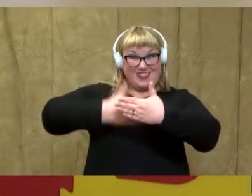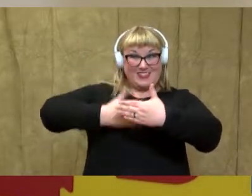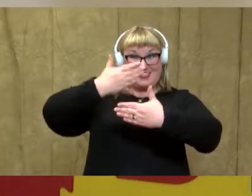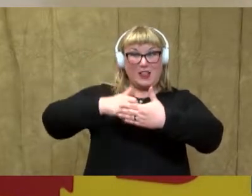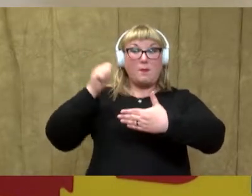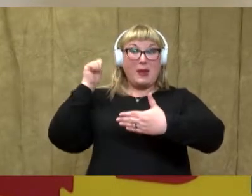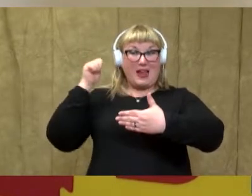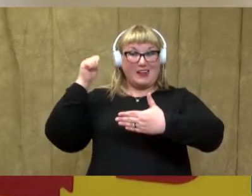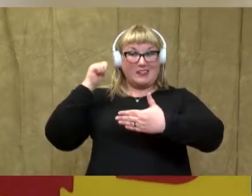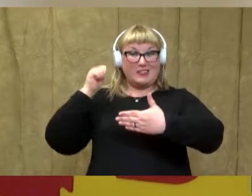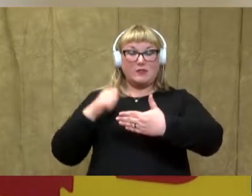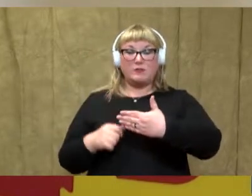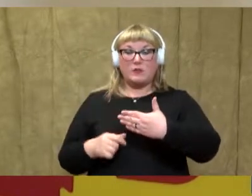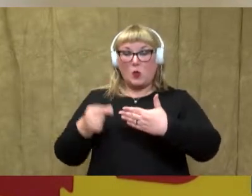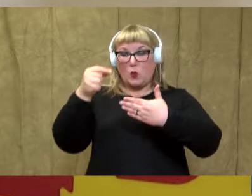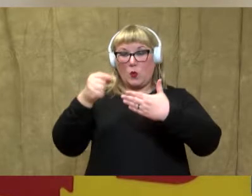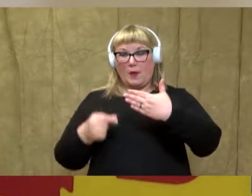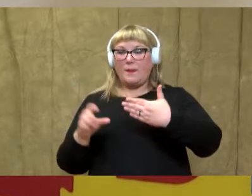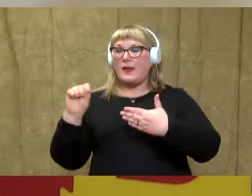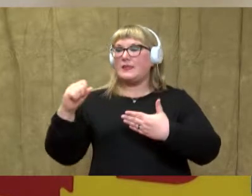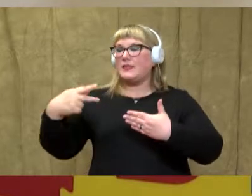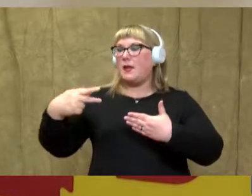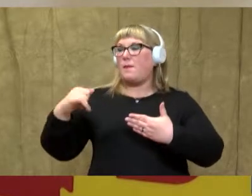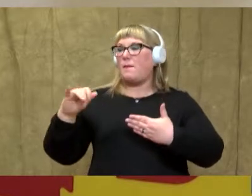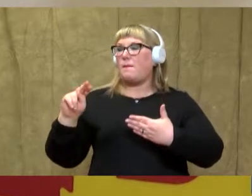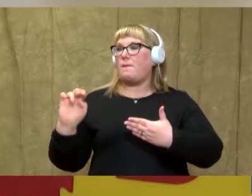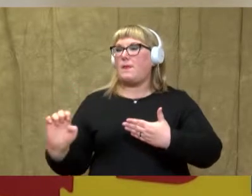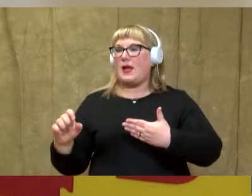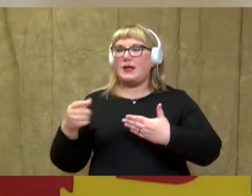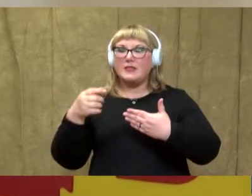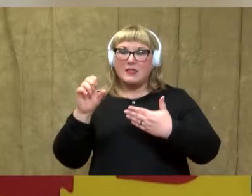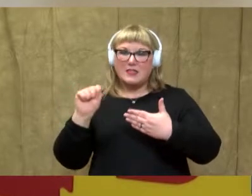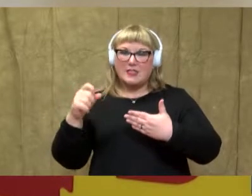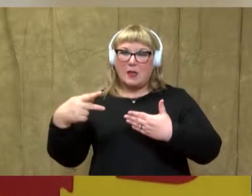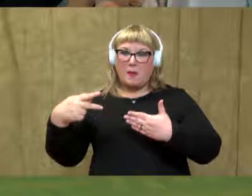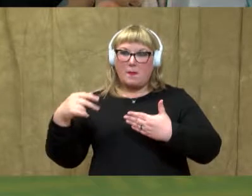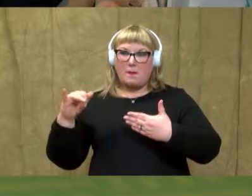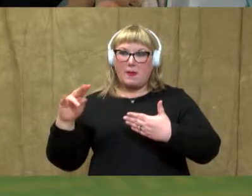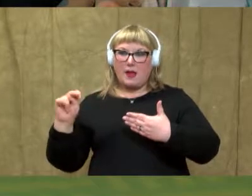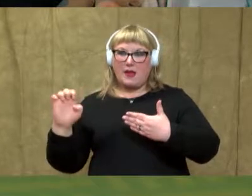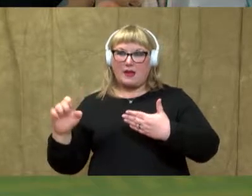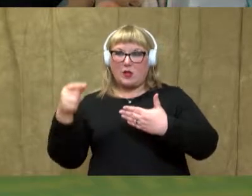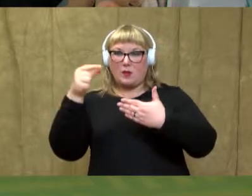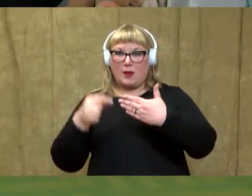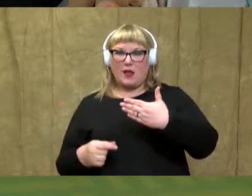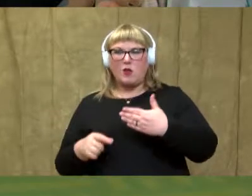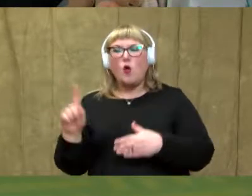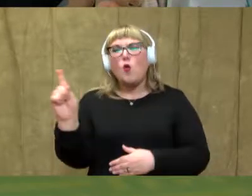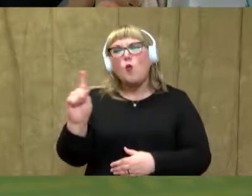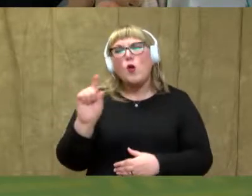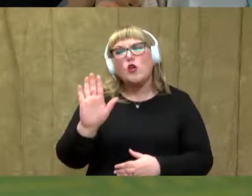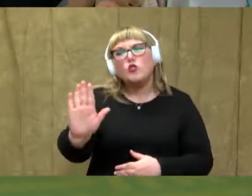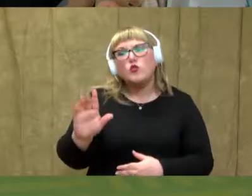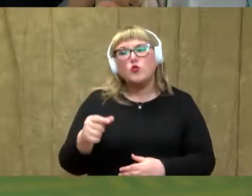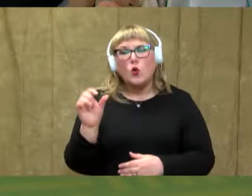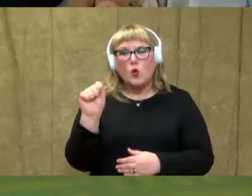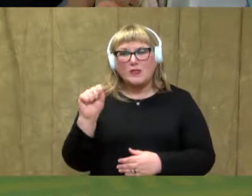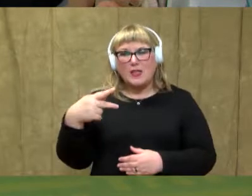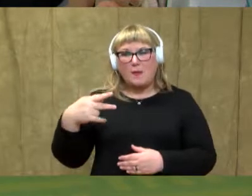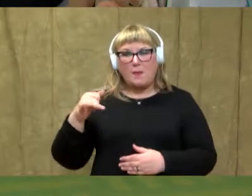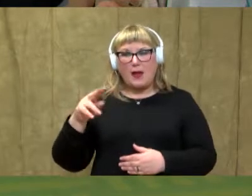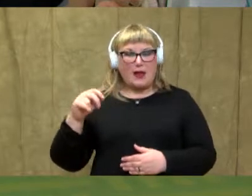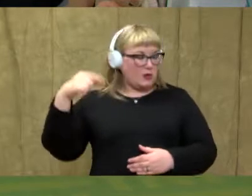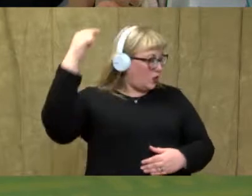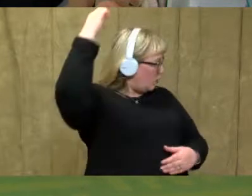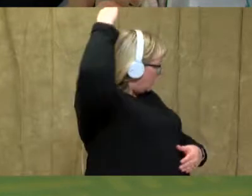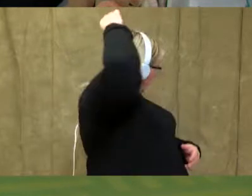book. And that is the spine of the book. Boys and girls at home, can you show us where your spine is? Your spine is right